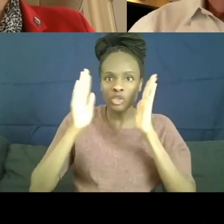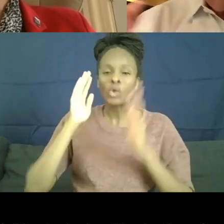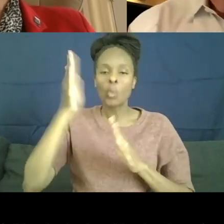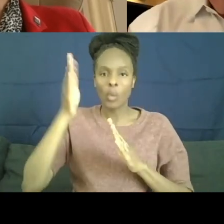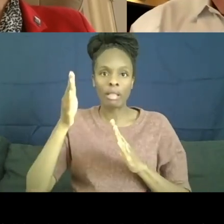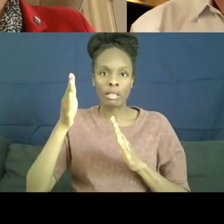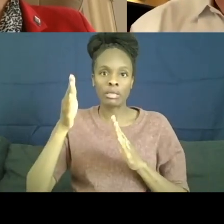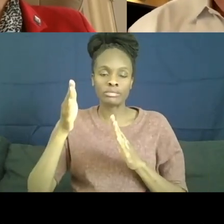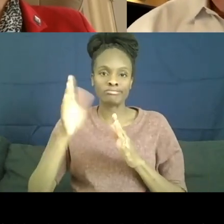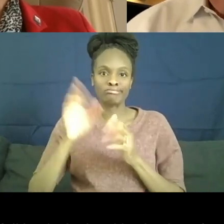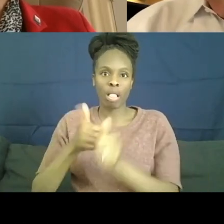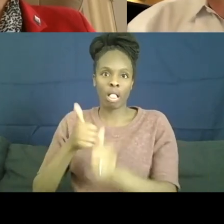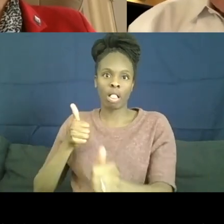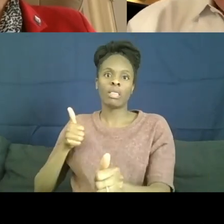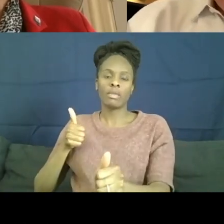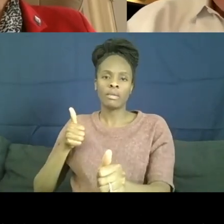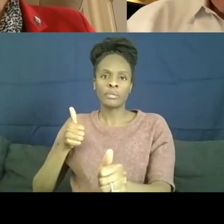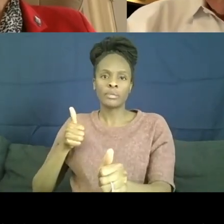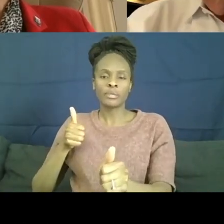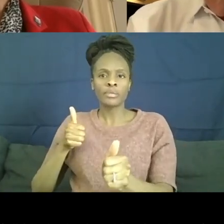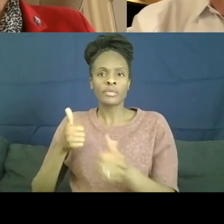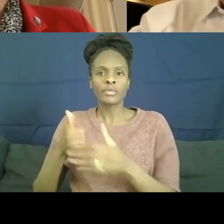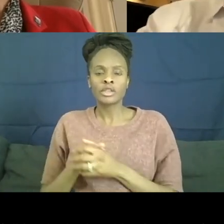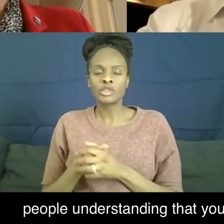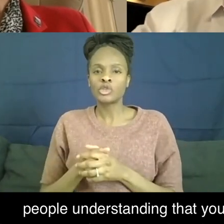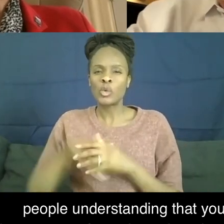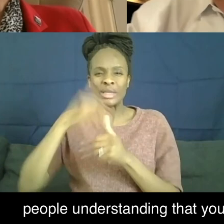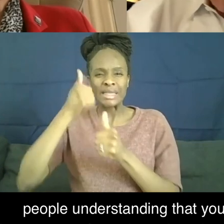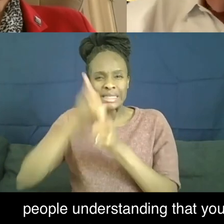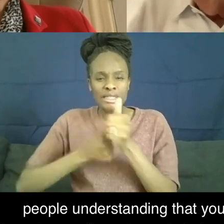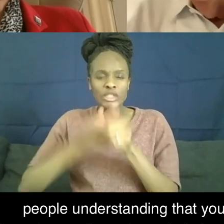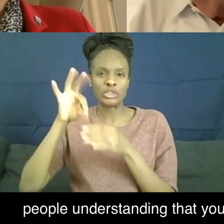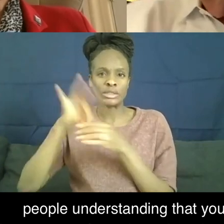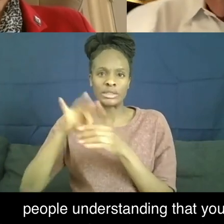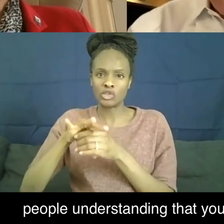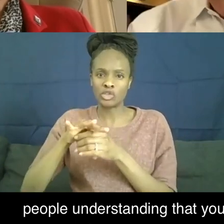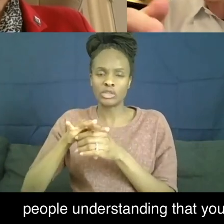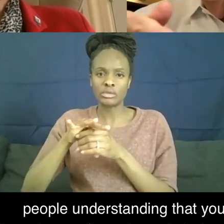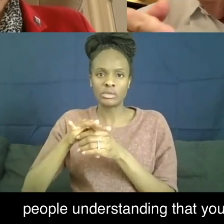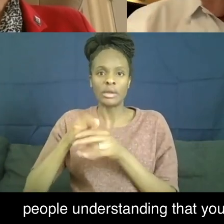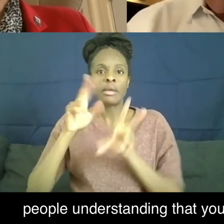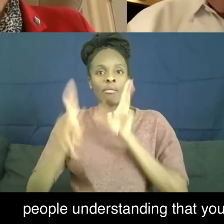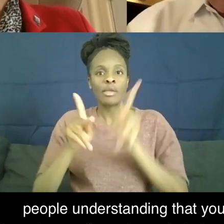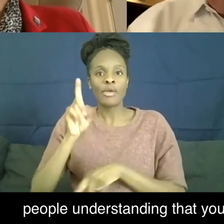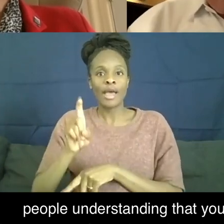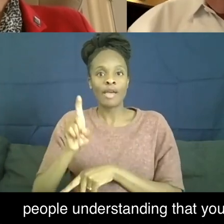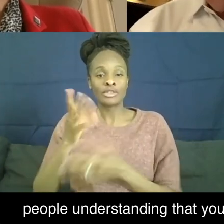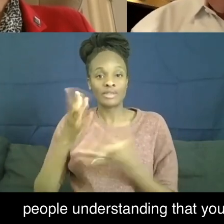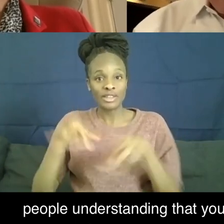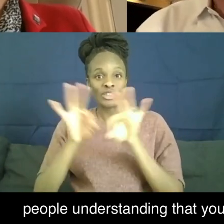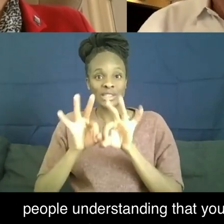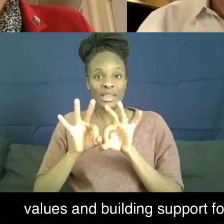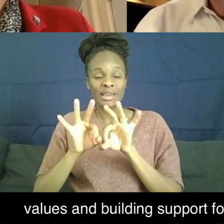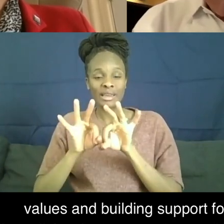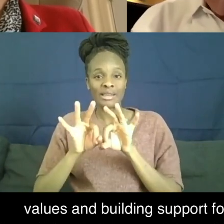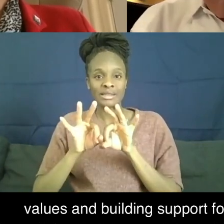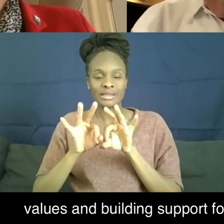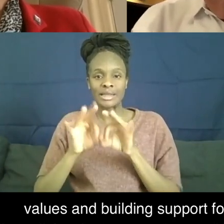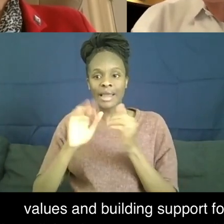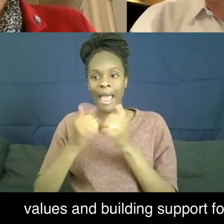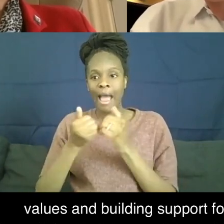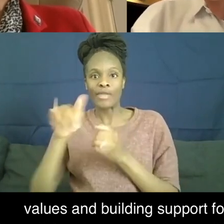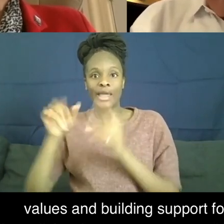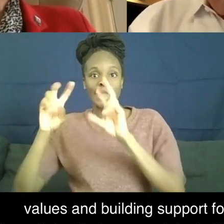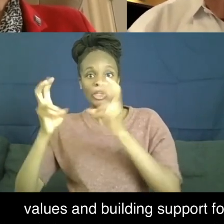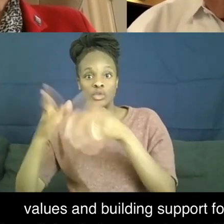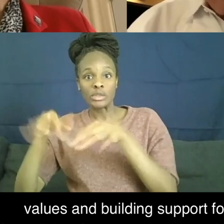so it's, it's election after election, people understanding that your importance of your issue, but also your values,